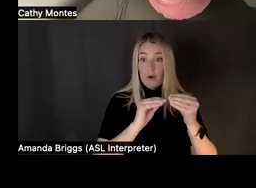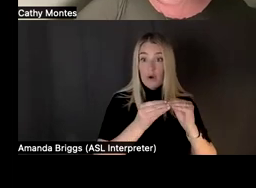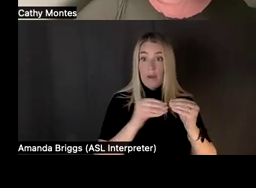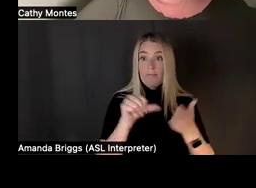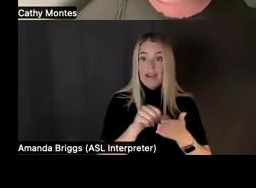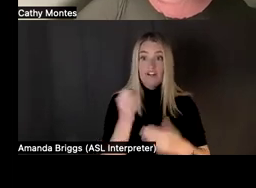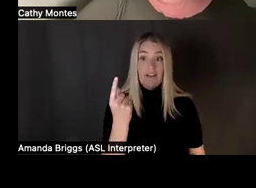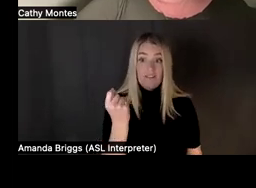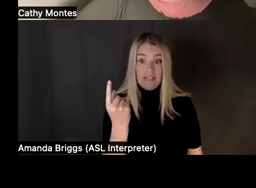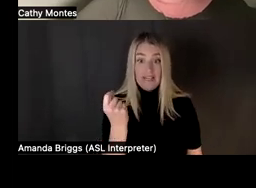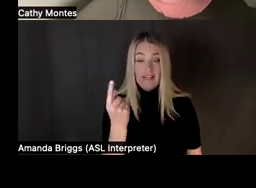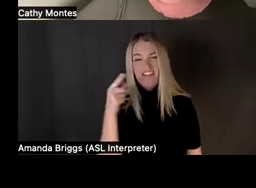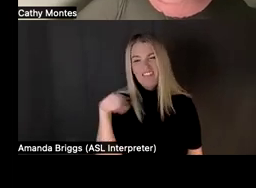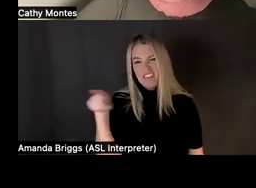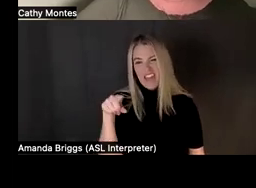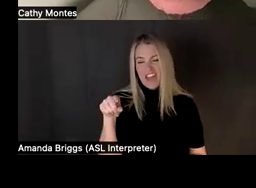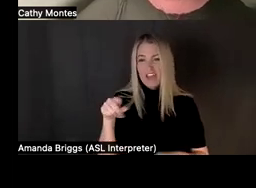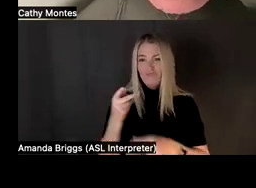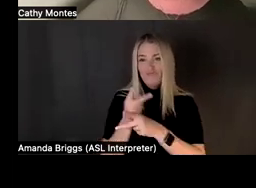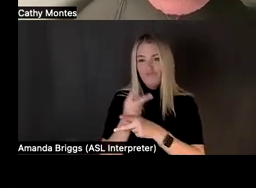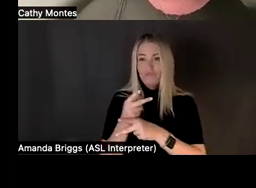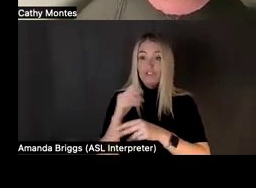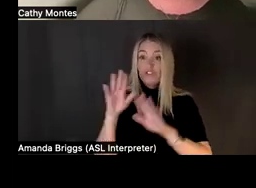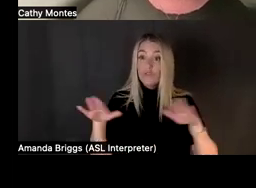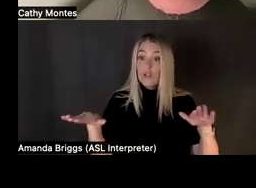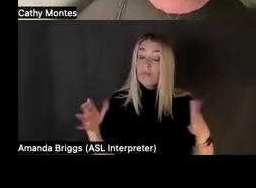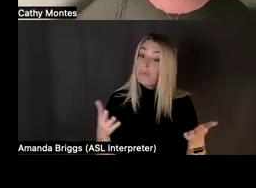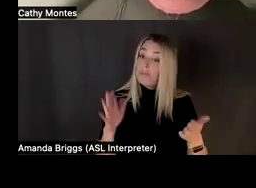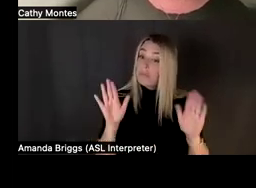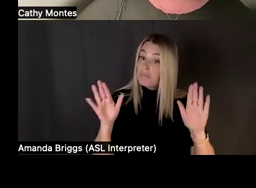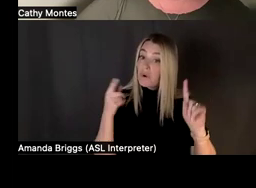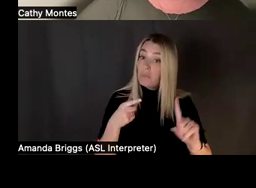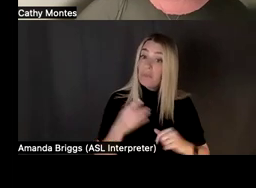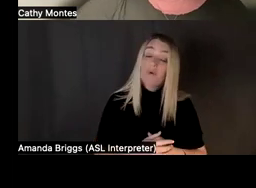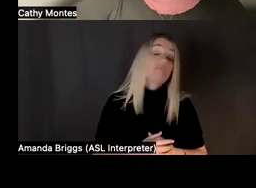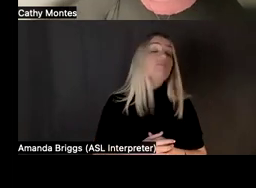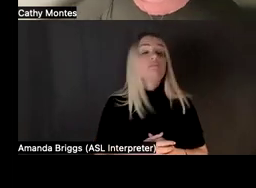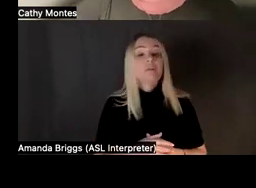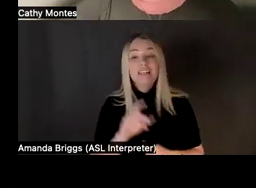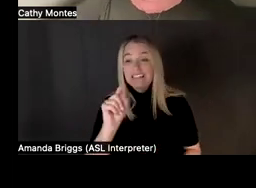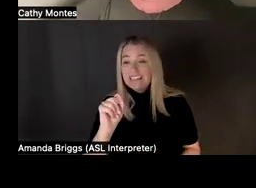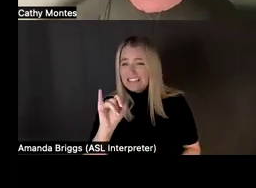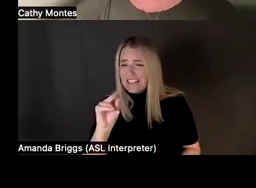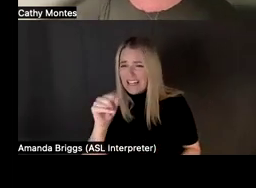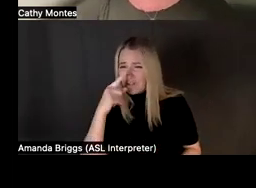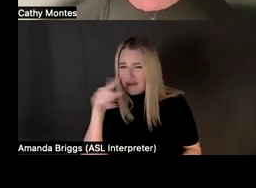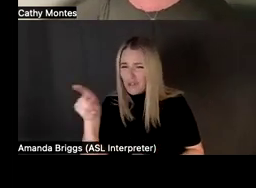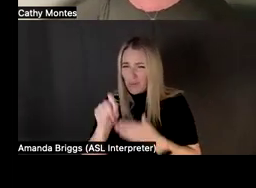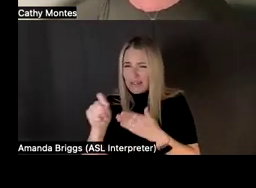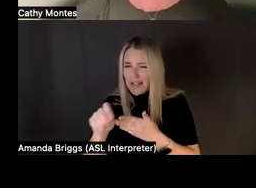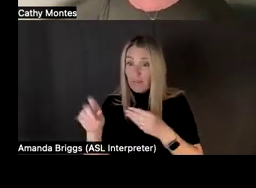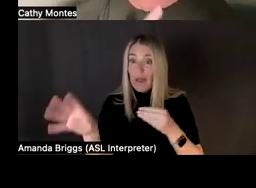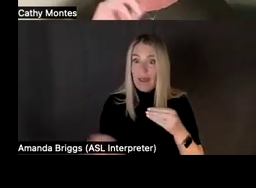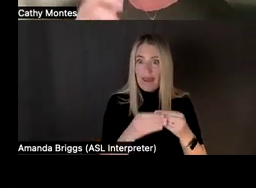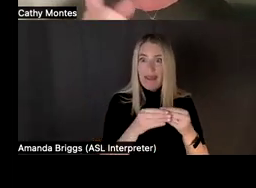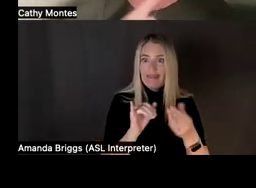11, since they treat children. So this is a great point. Tina, if you could make a note, please, for us to add that.